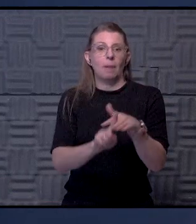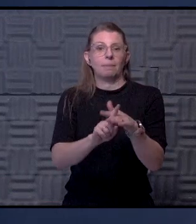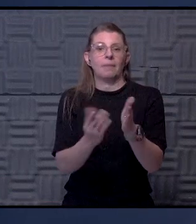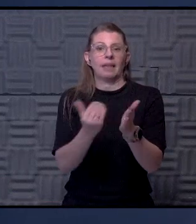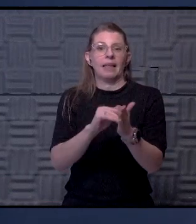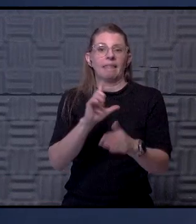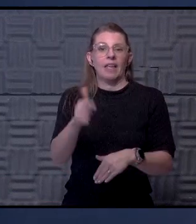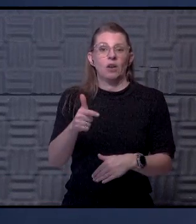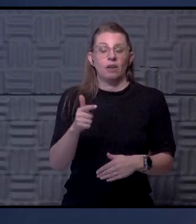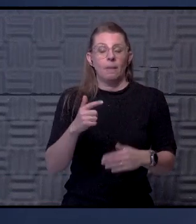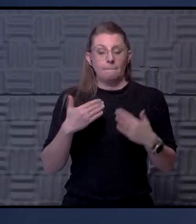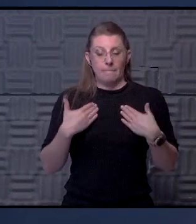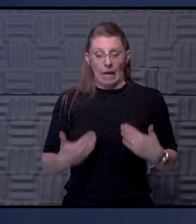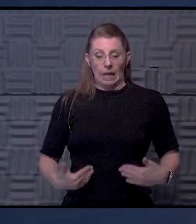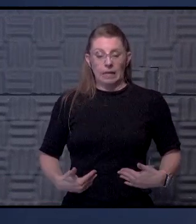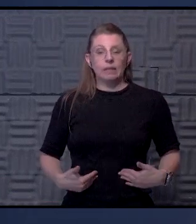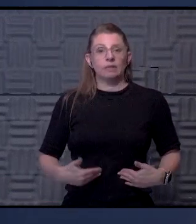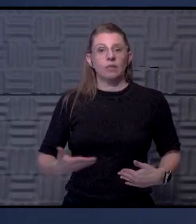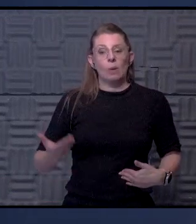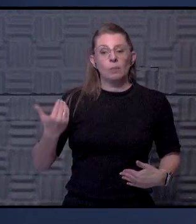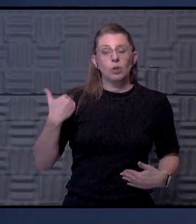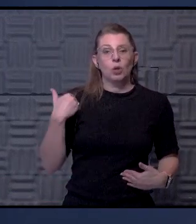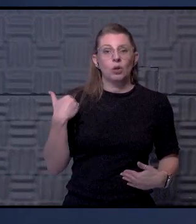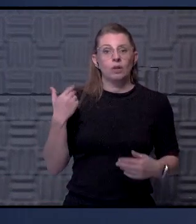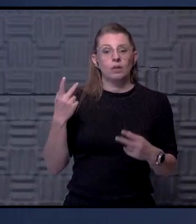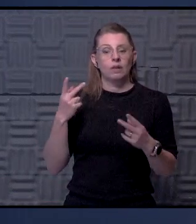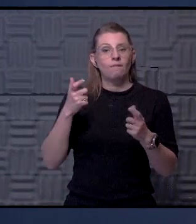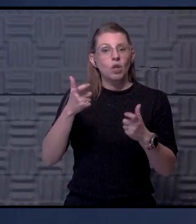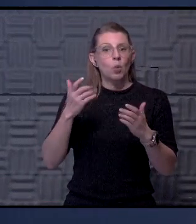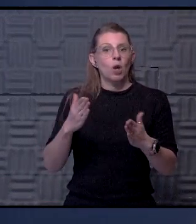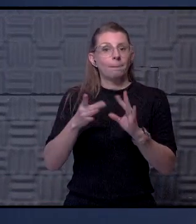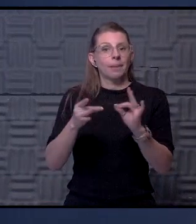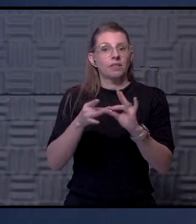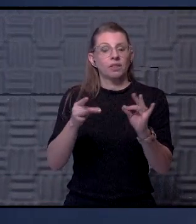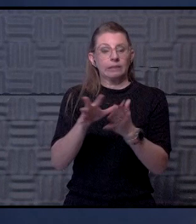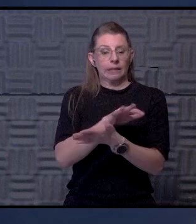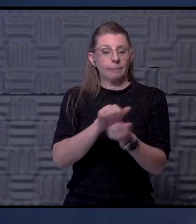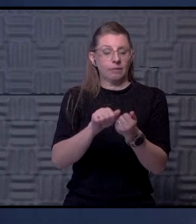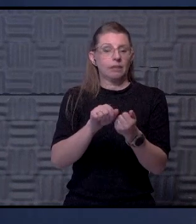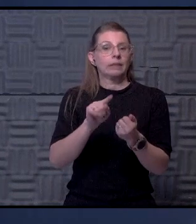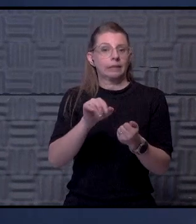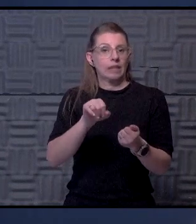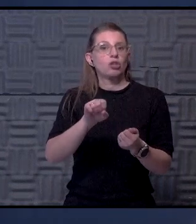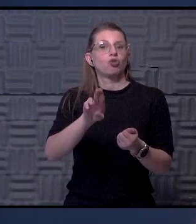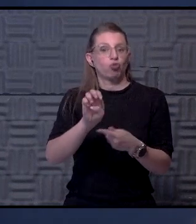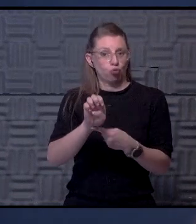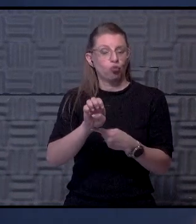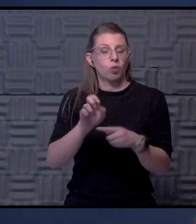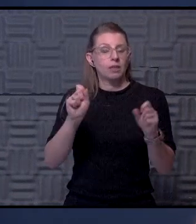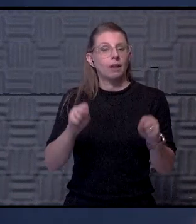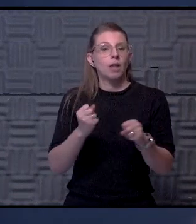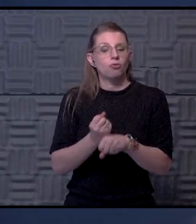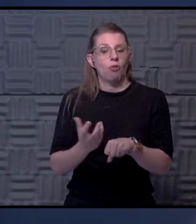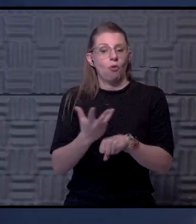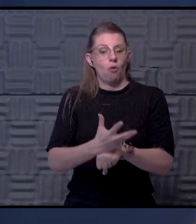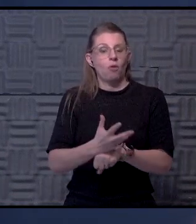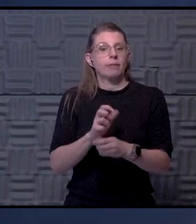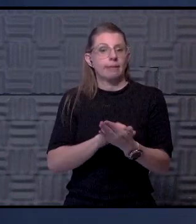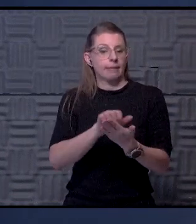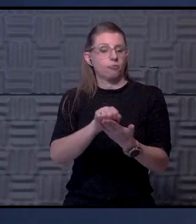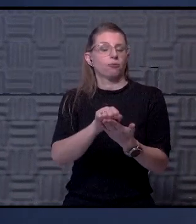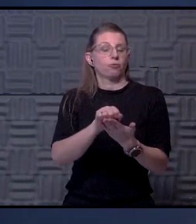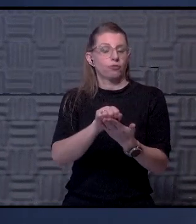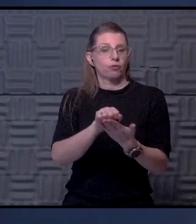body, and as the previous viewer mentioned, there is some damaging tissue that can cause